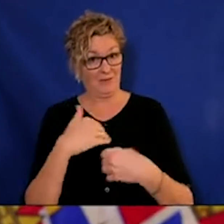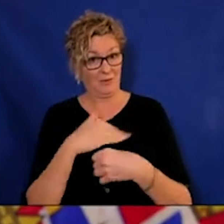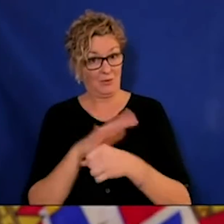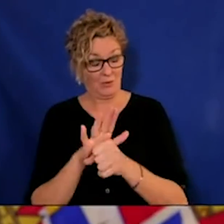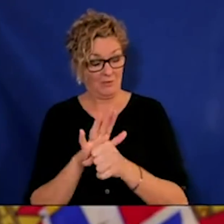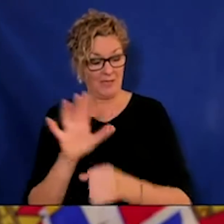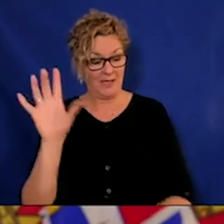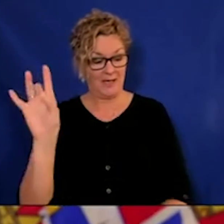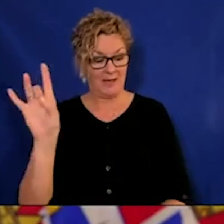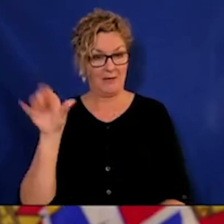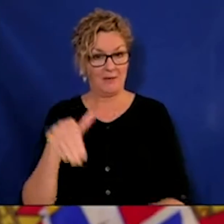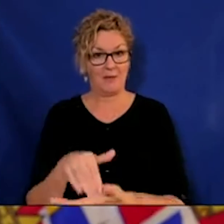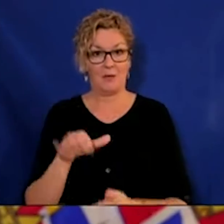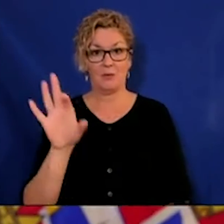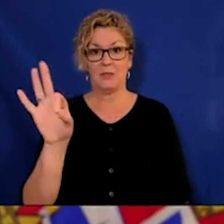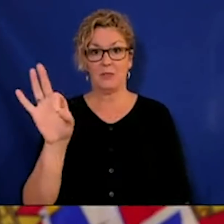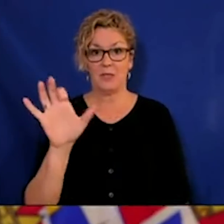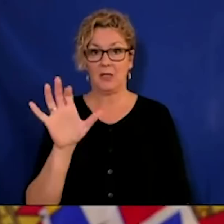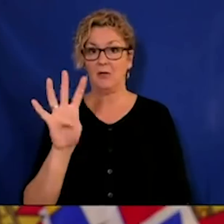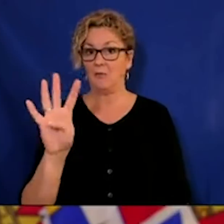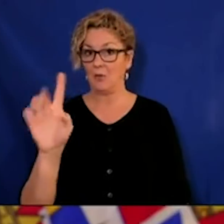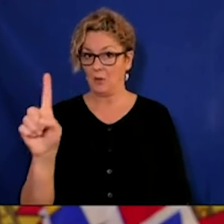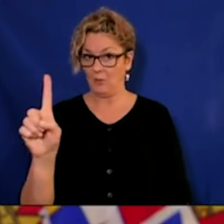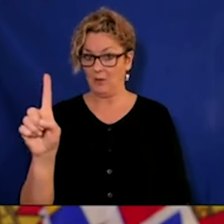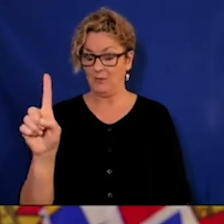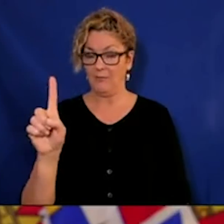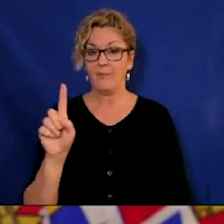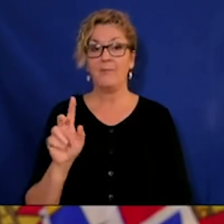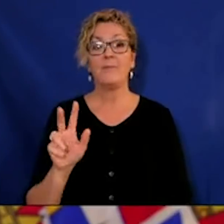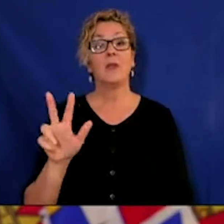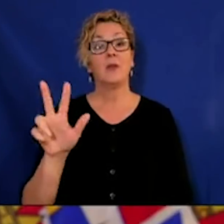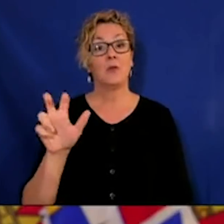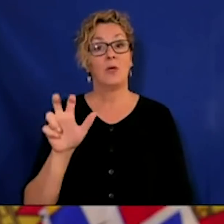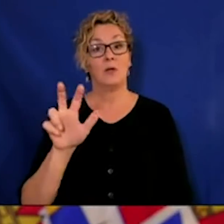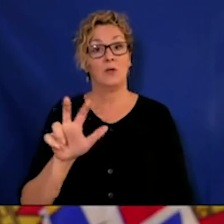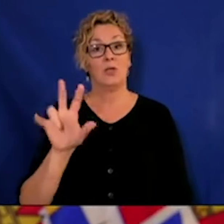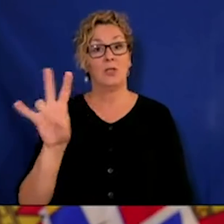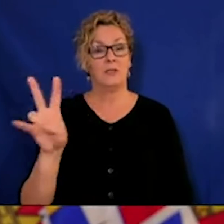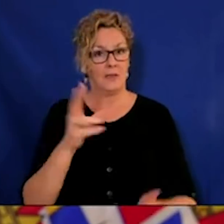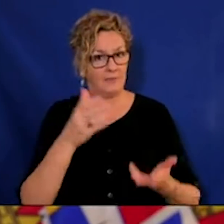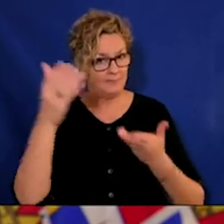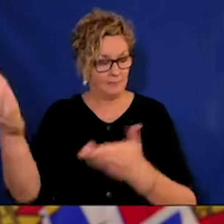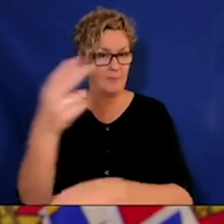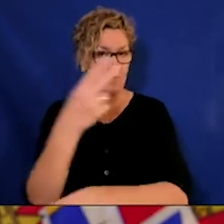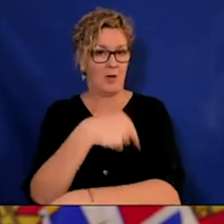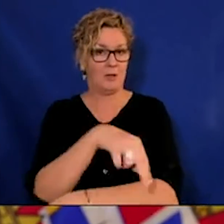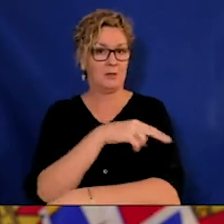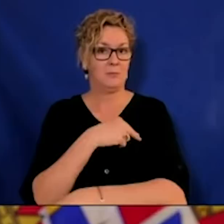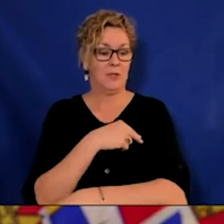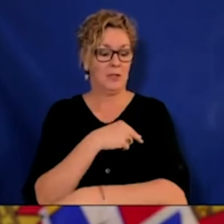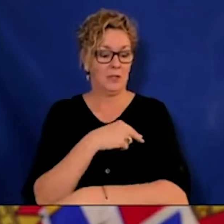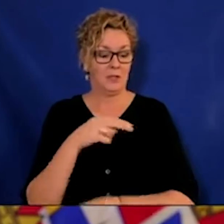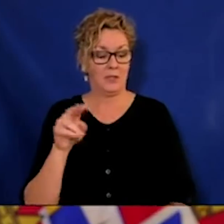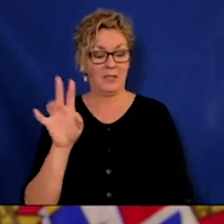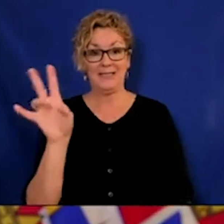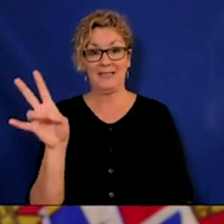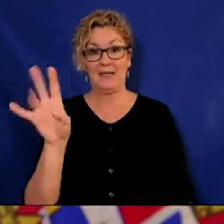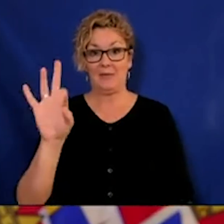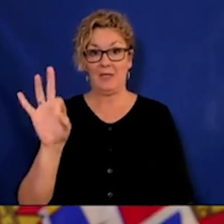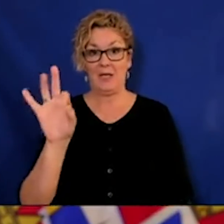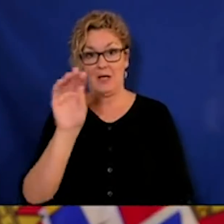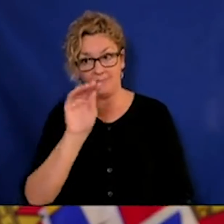the province, of whom 337 are in hospital, 79 of whom are in critical care or